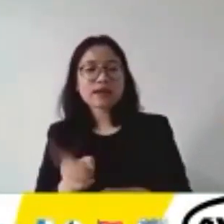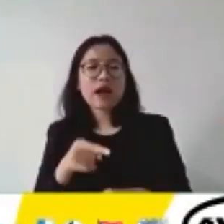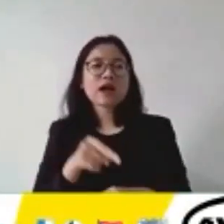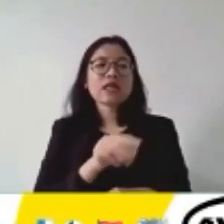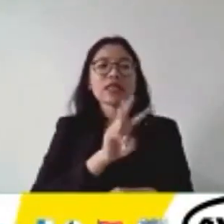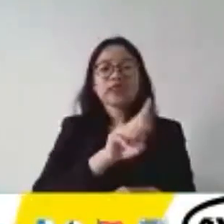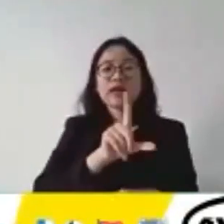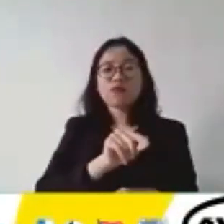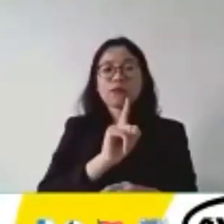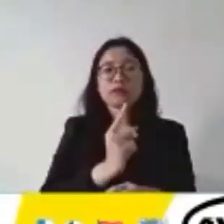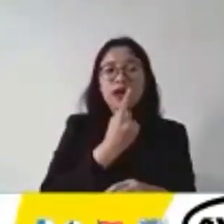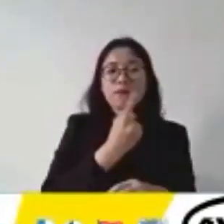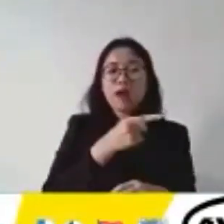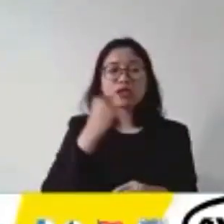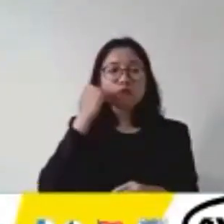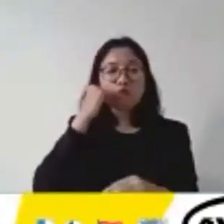slide, please.